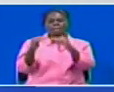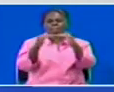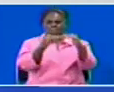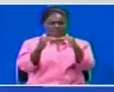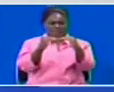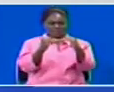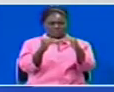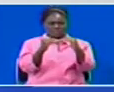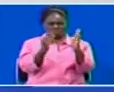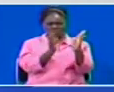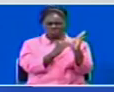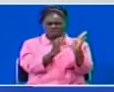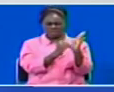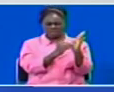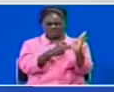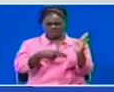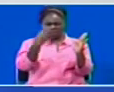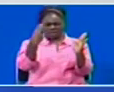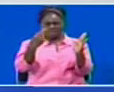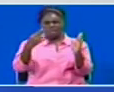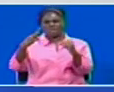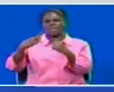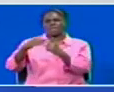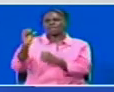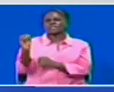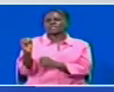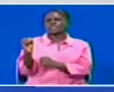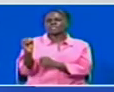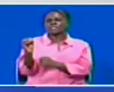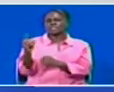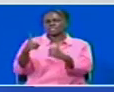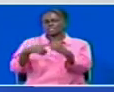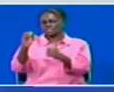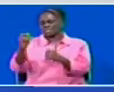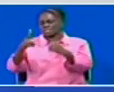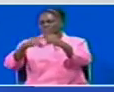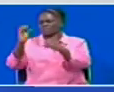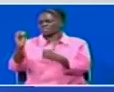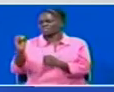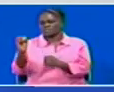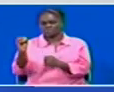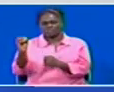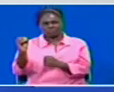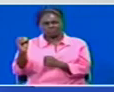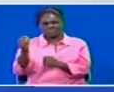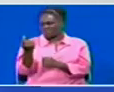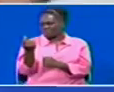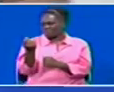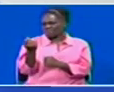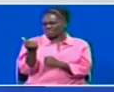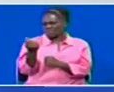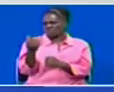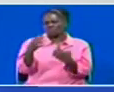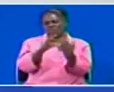In Ukambani, it was the high 80s. Yeah. The coast, it was high 60s to the 70s. Very few countries, even